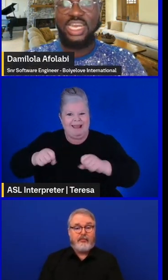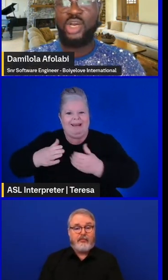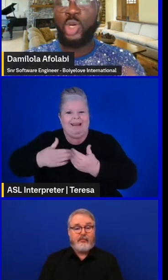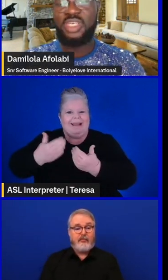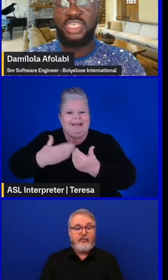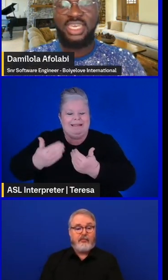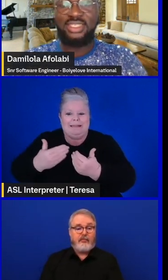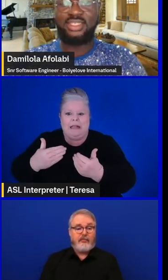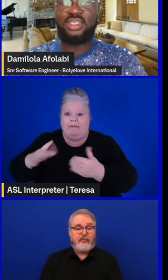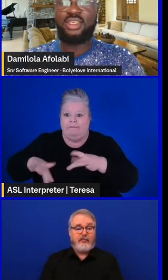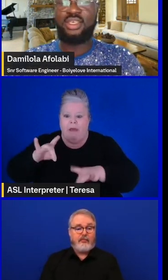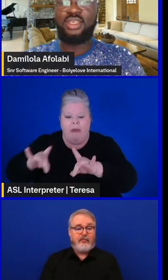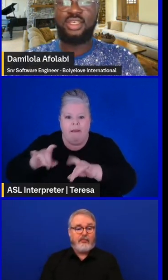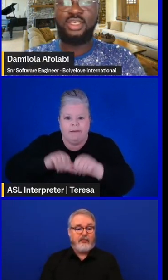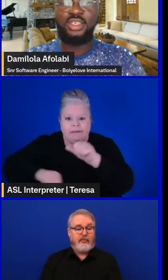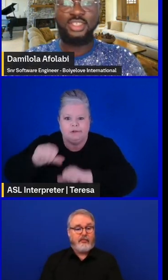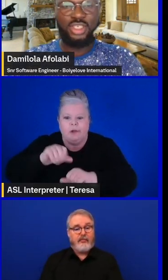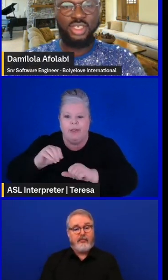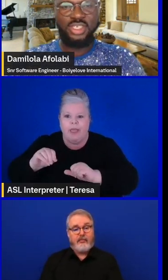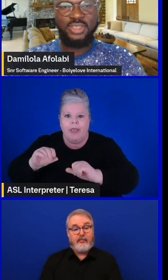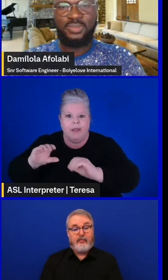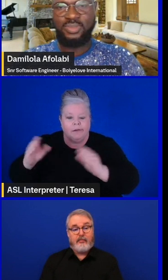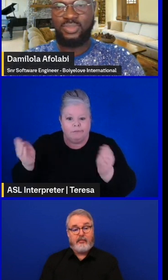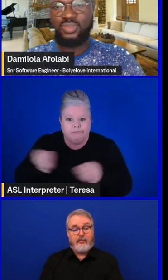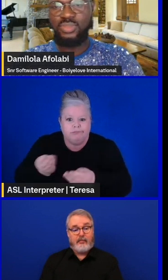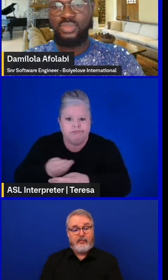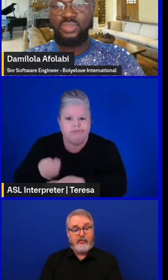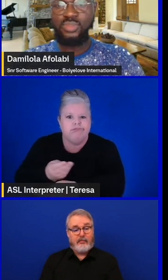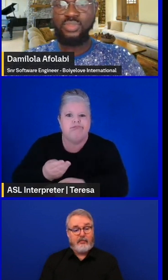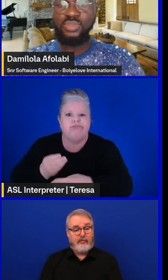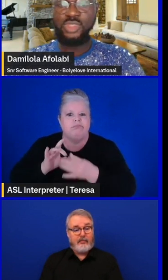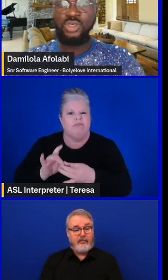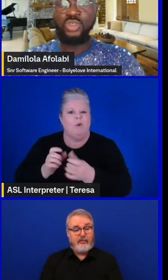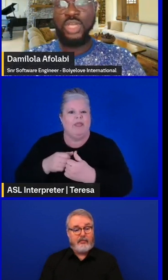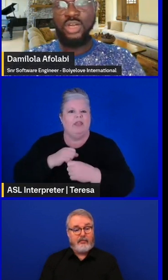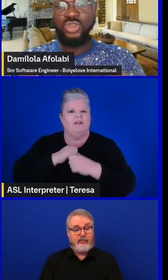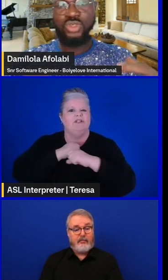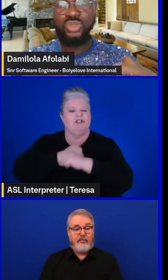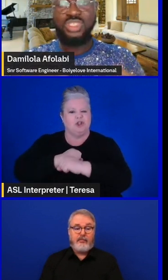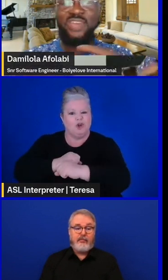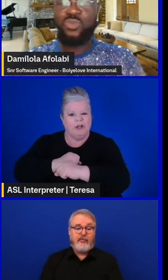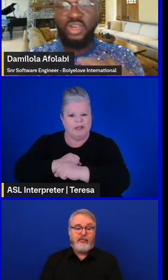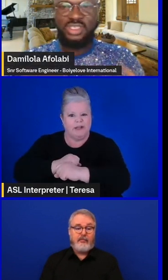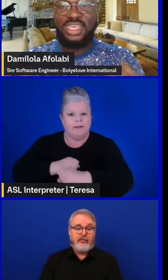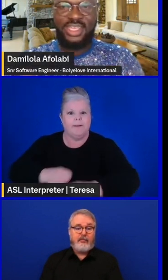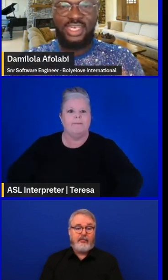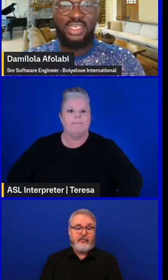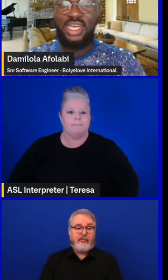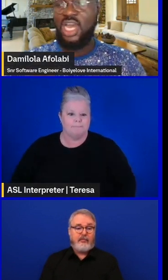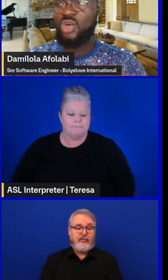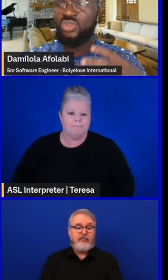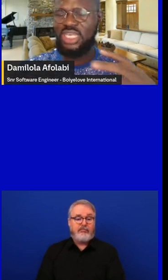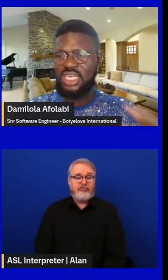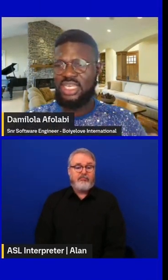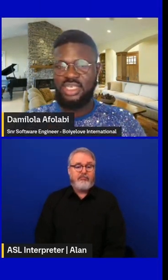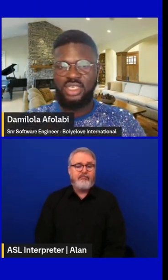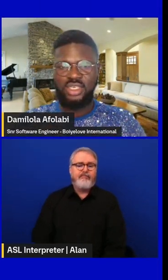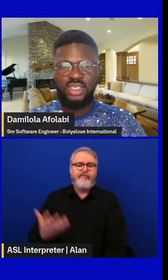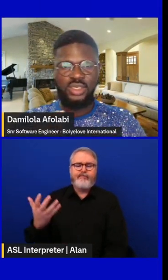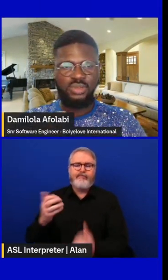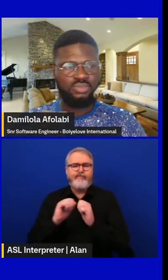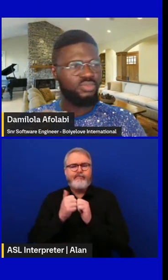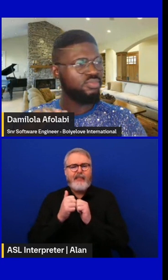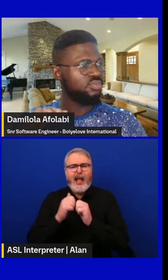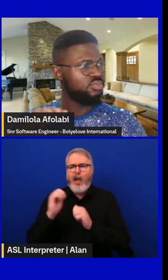each other and communicate securely. So how do they work together? How do they